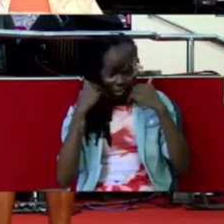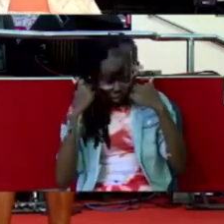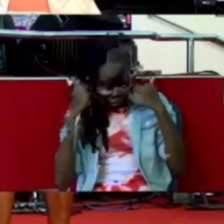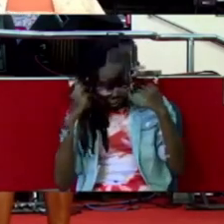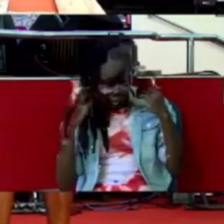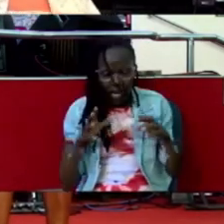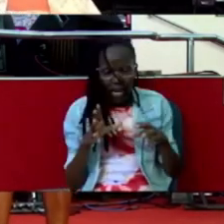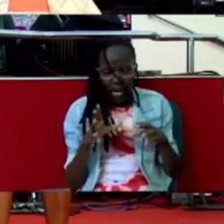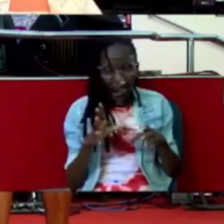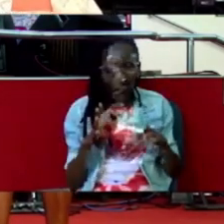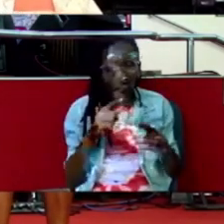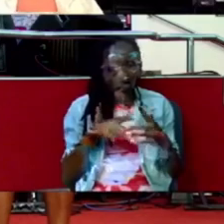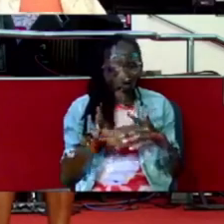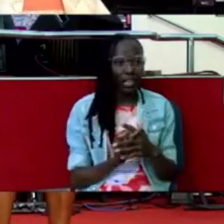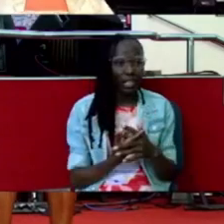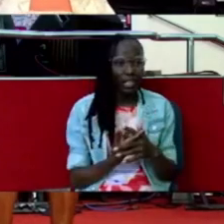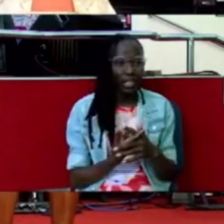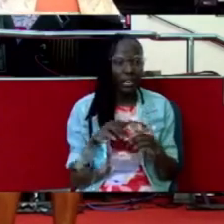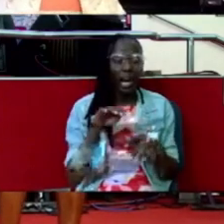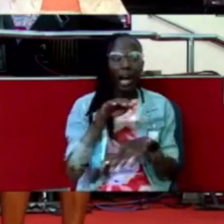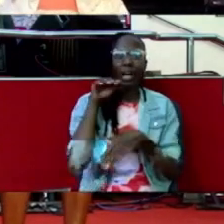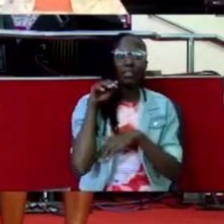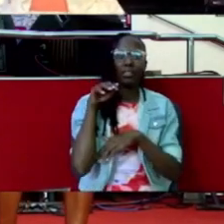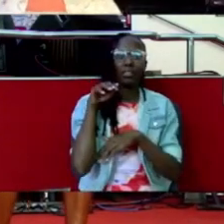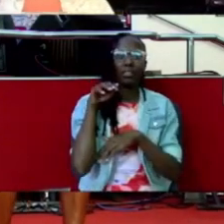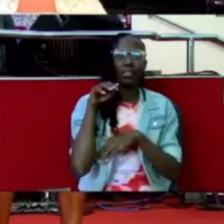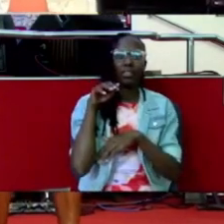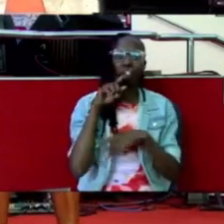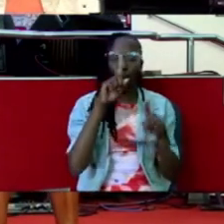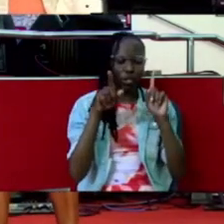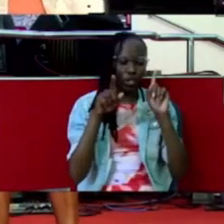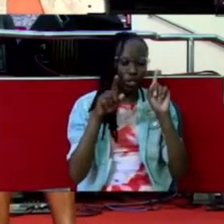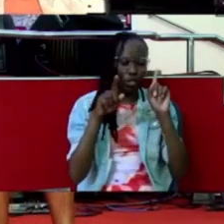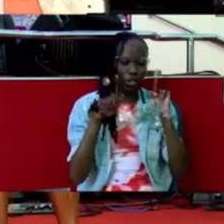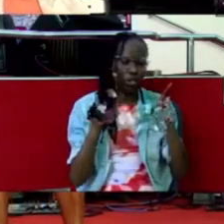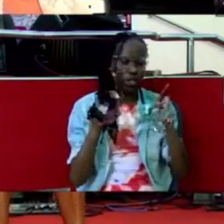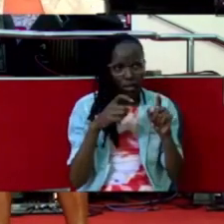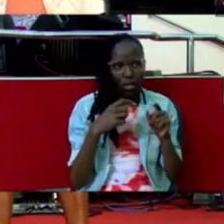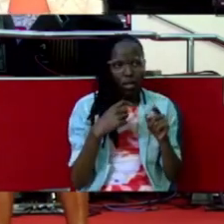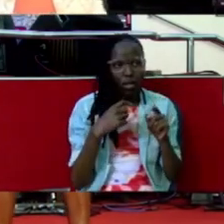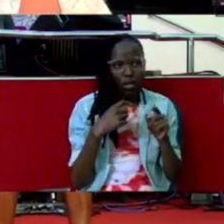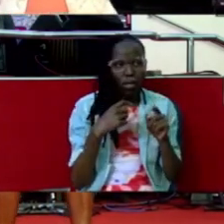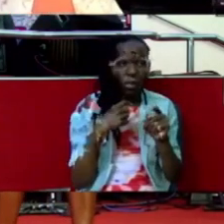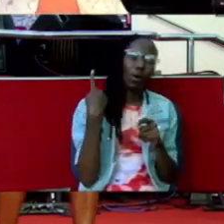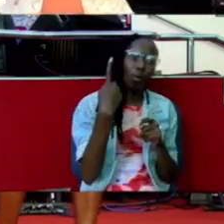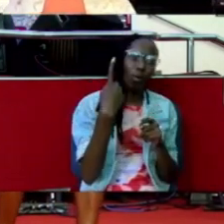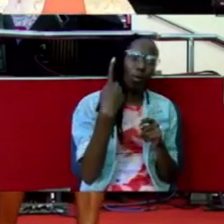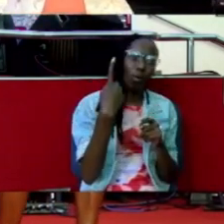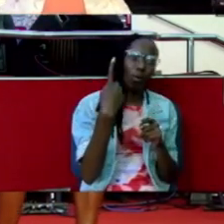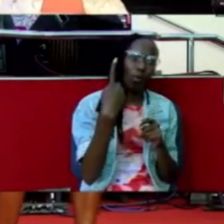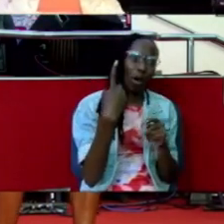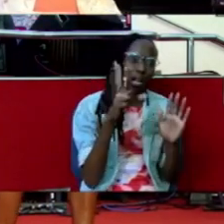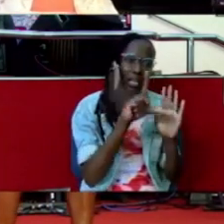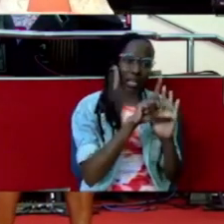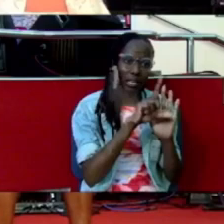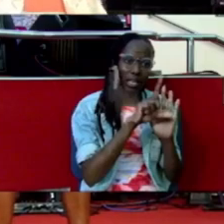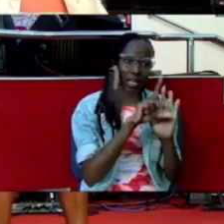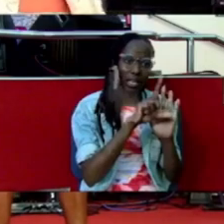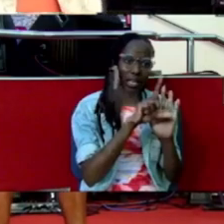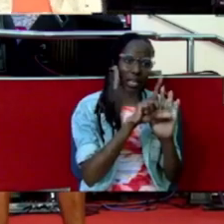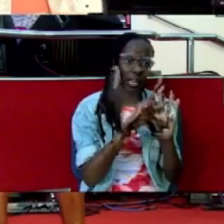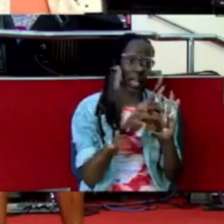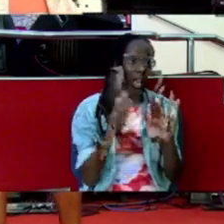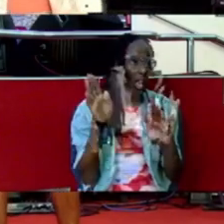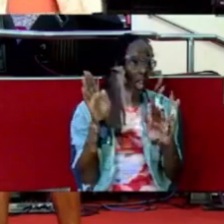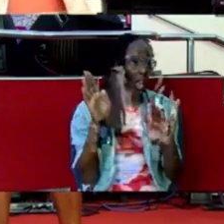further. Akakuwa na wasiwasi na kaanza kuuliza maswali. So the first lesson we have seen is that obedience leads us to our opportunities. Somo